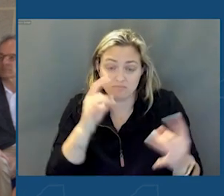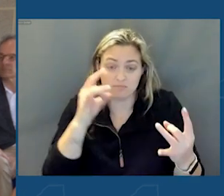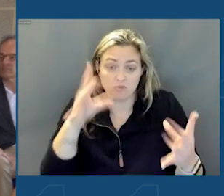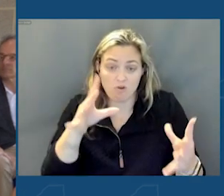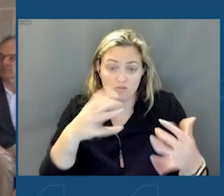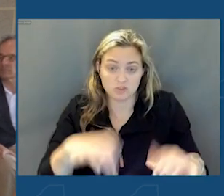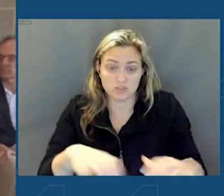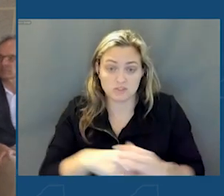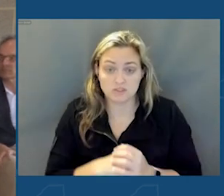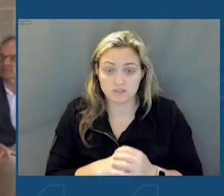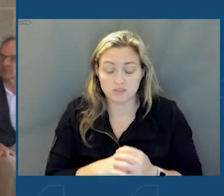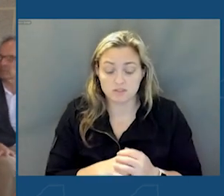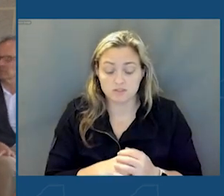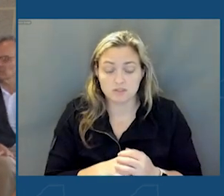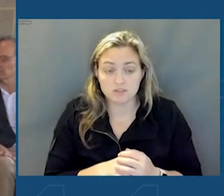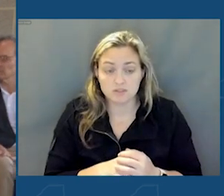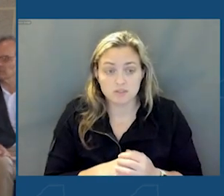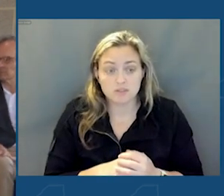challenges.